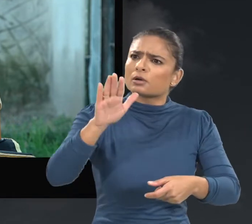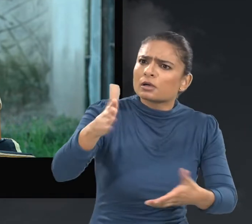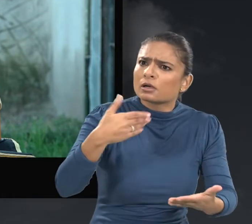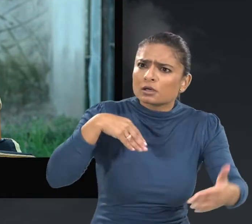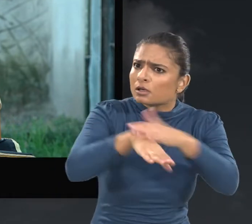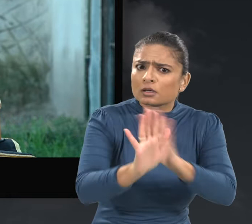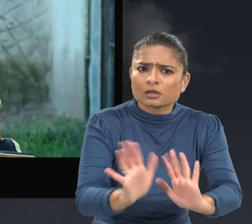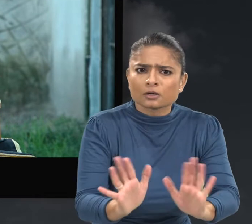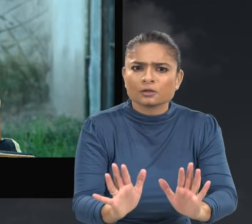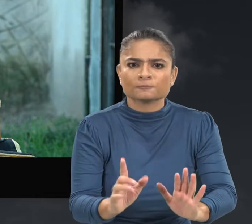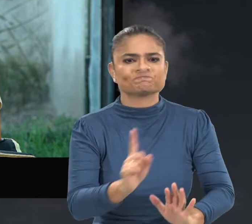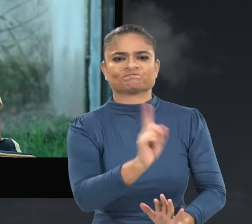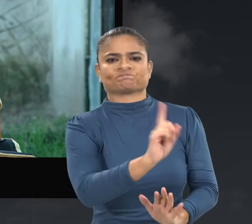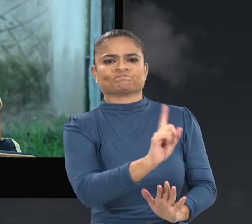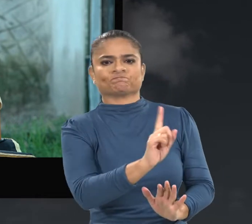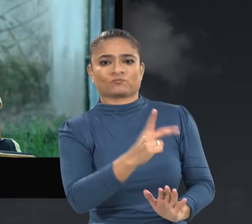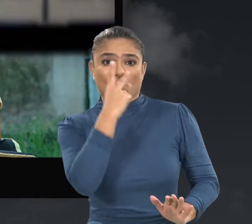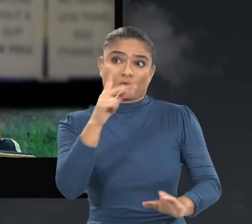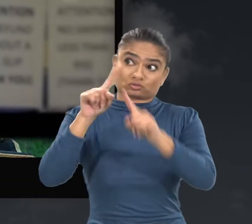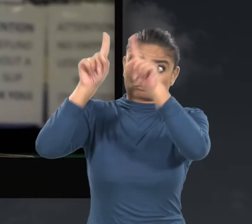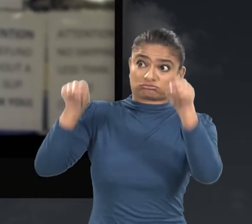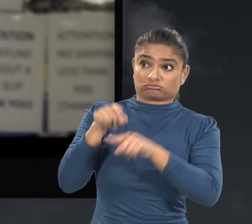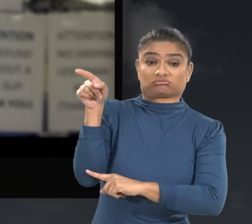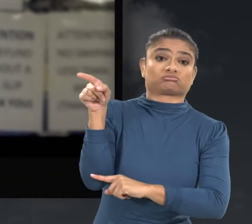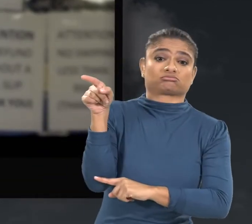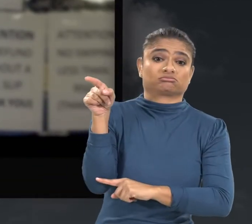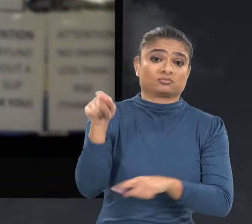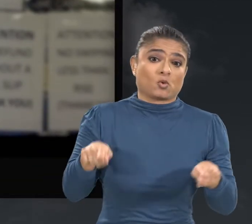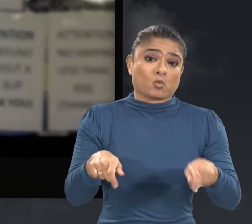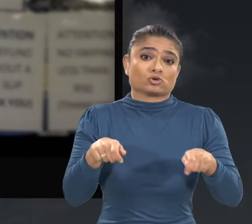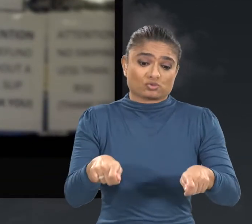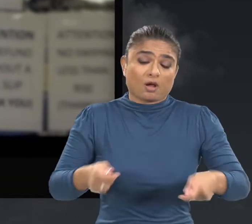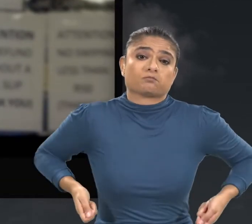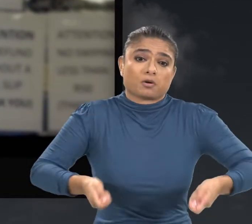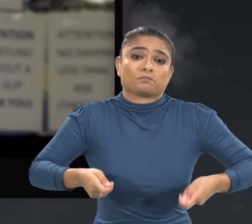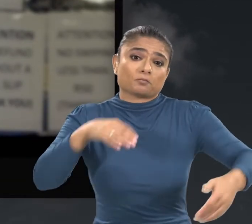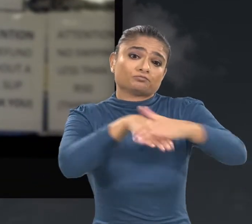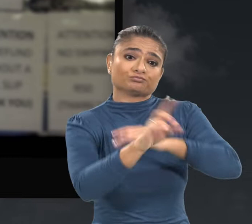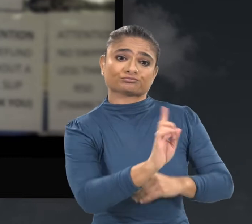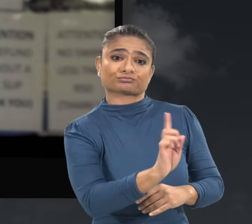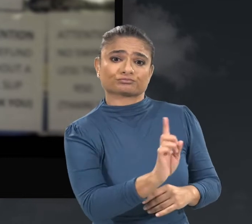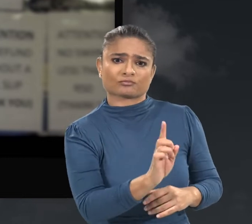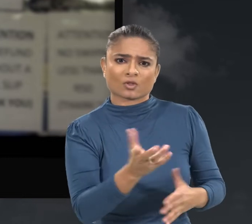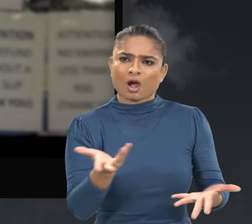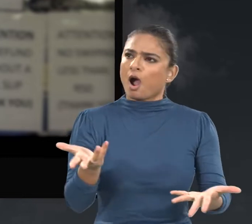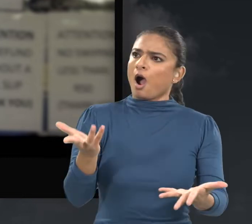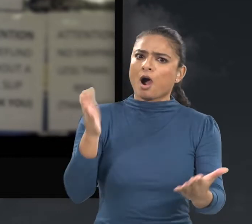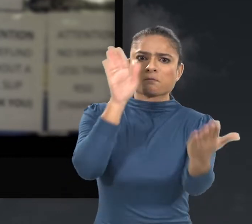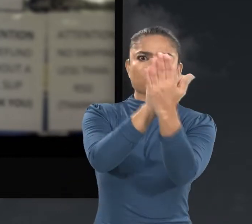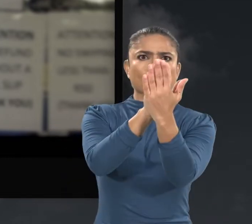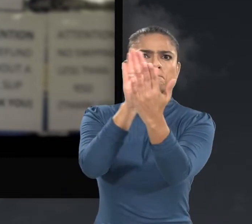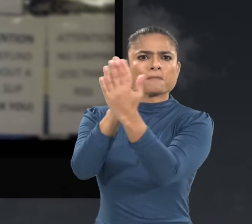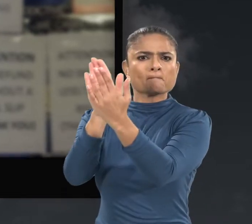and I asked, but why can't I go in? And they showed me there was like a page,